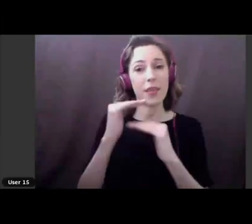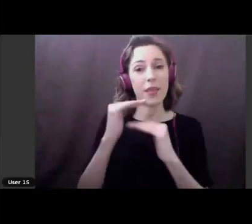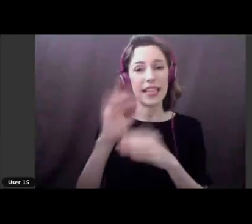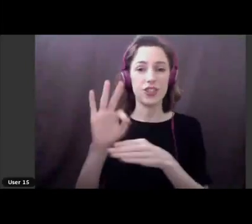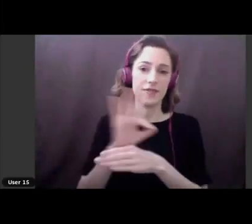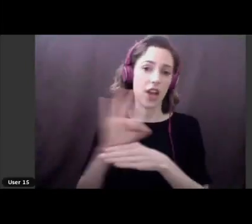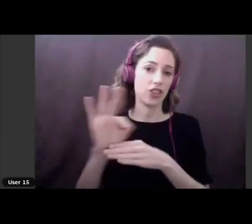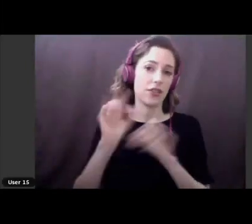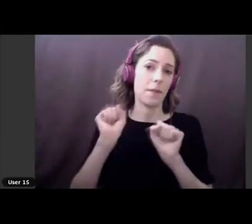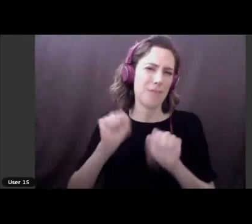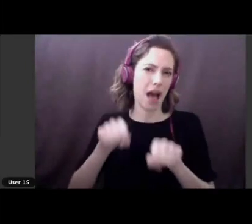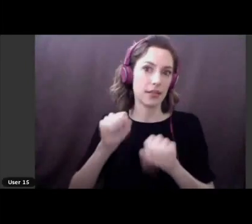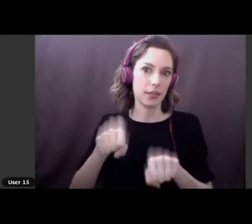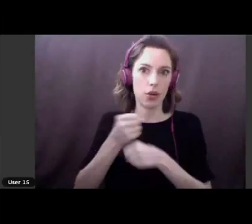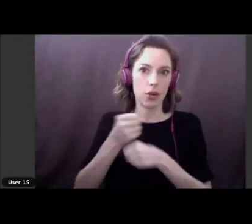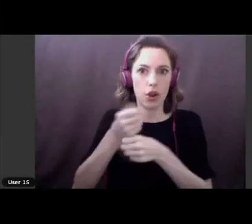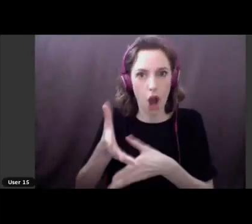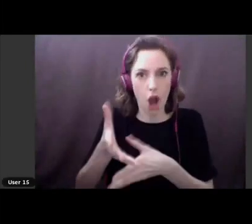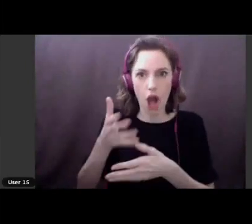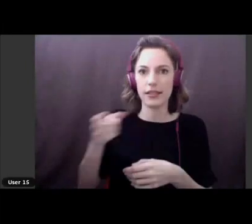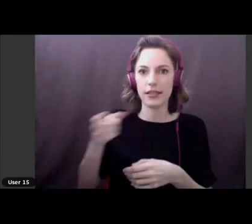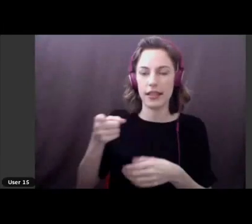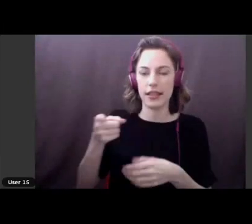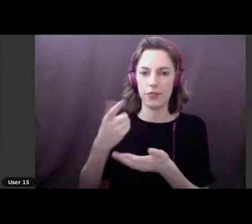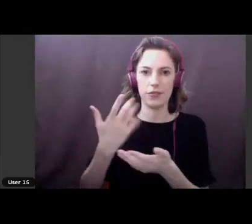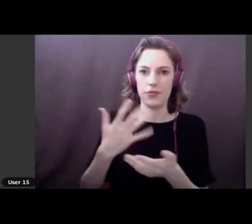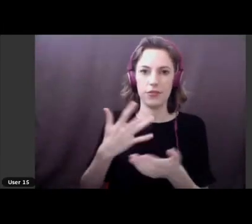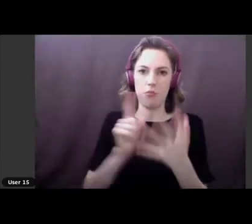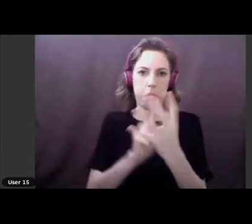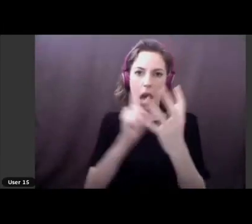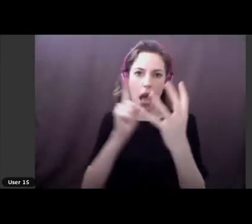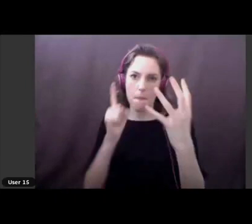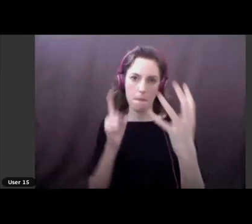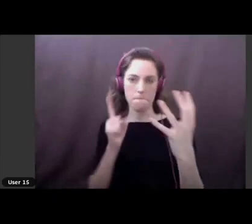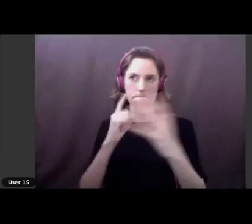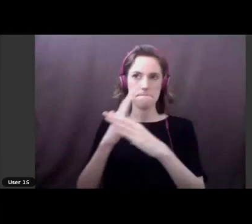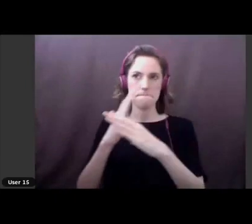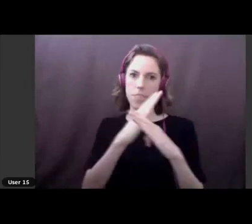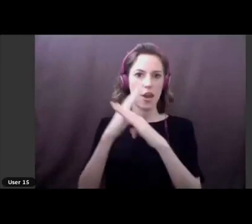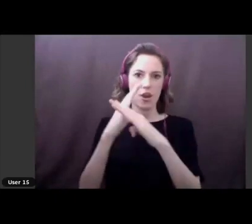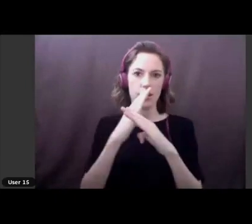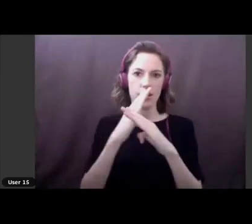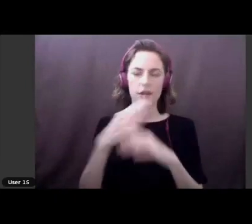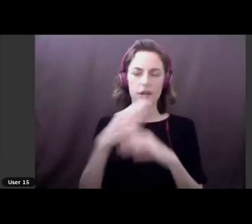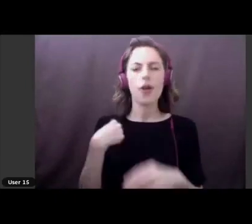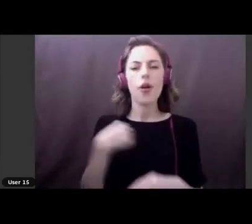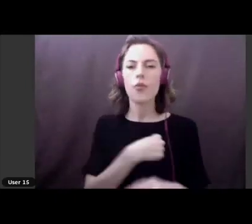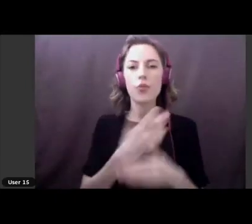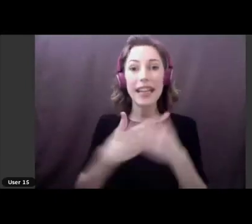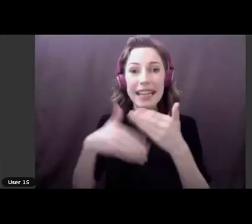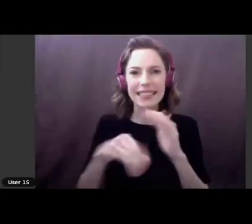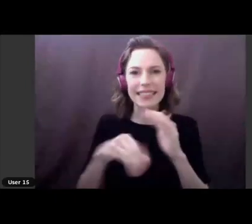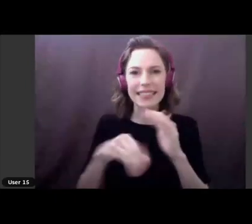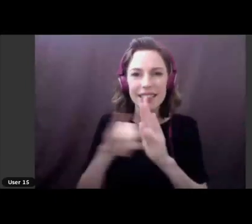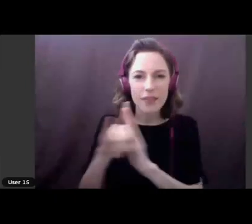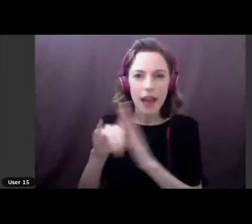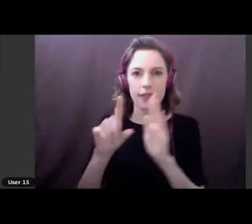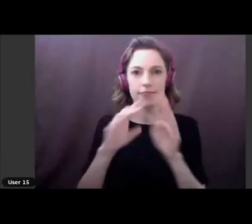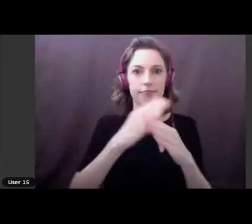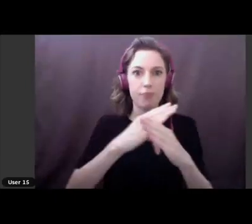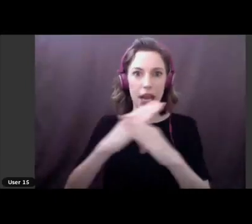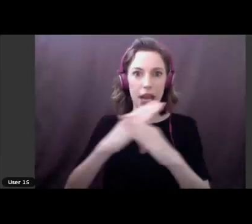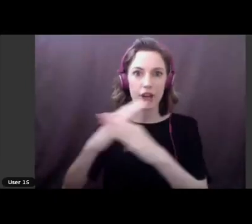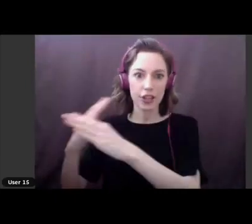data. And we take these three types of data, functional data, the environmental data, and the participation data, and we use these together